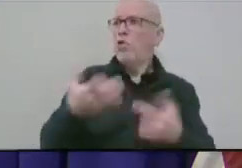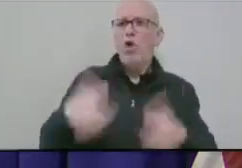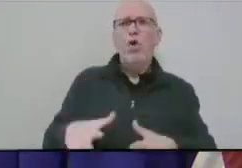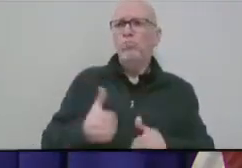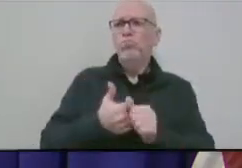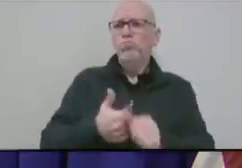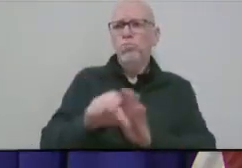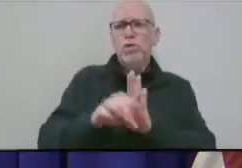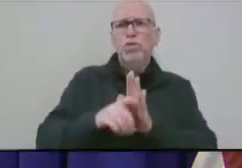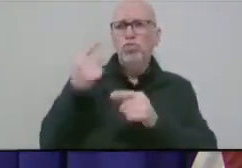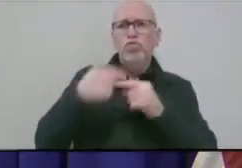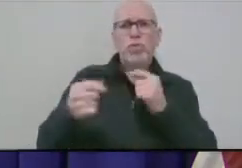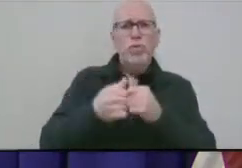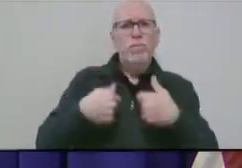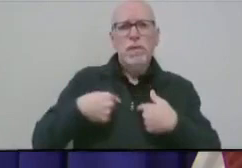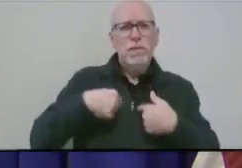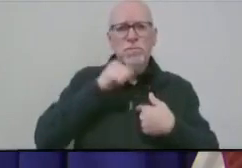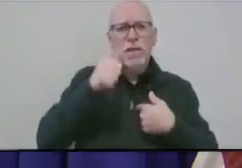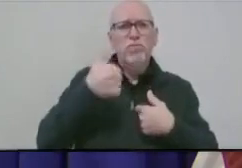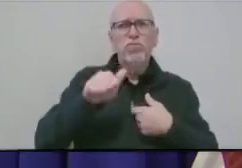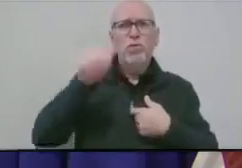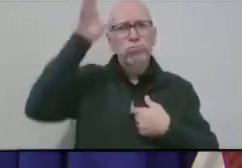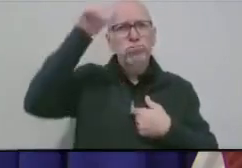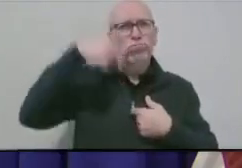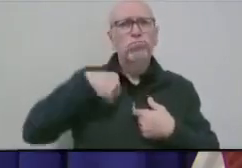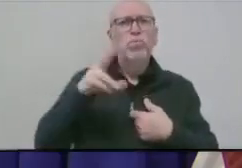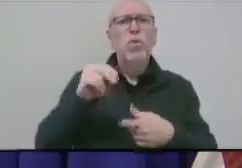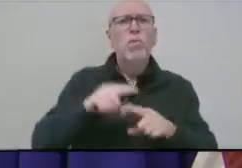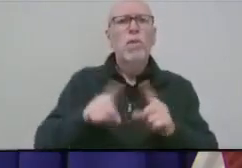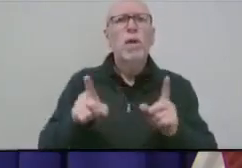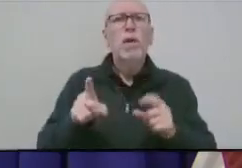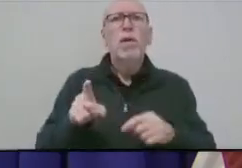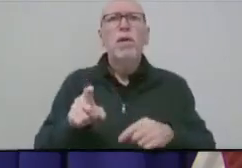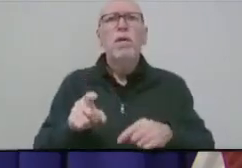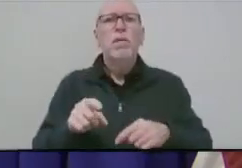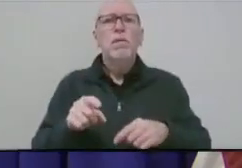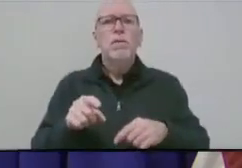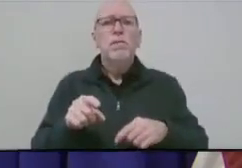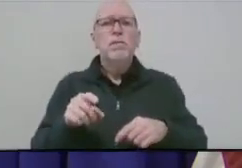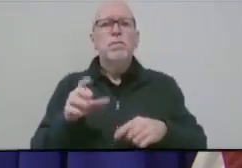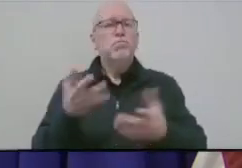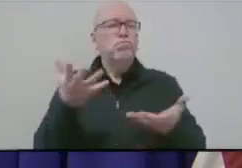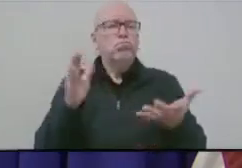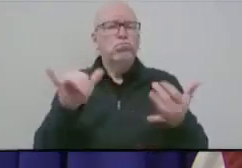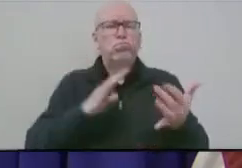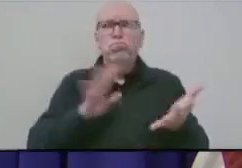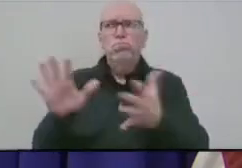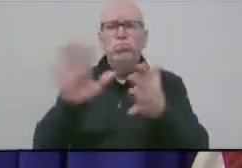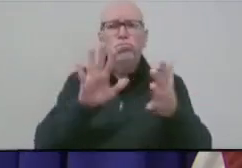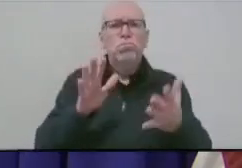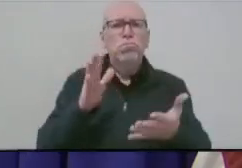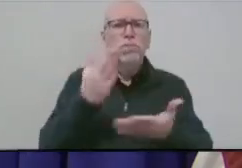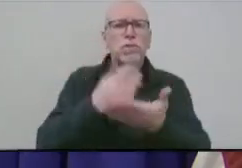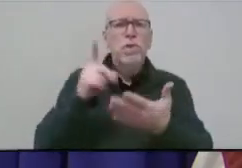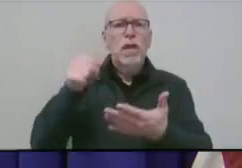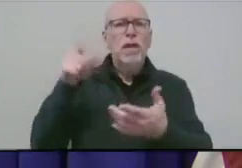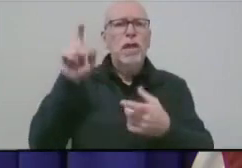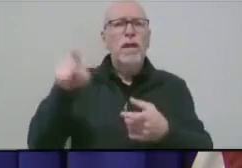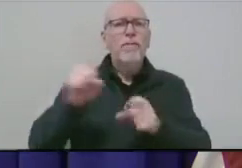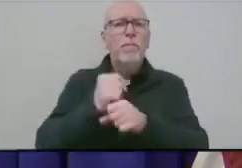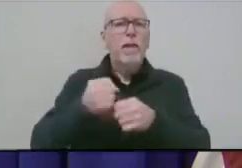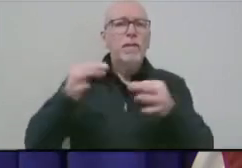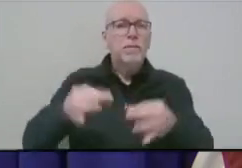with me, not trying to be a blockhead about this, then so be it, and we'll have to, someone else will ultimately